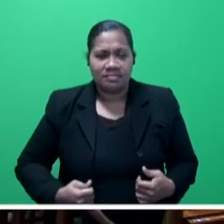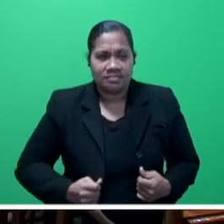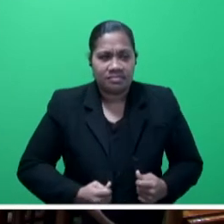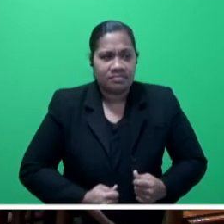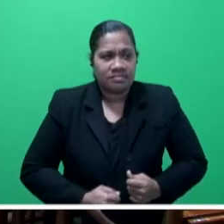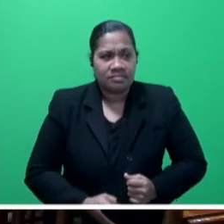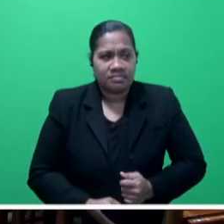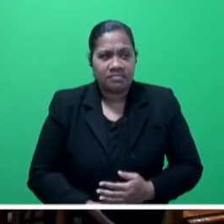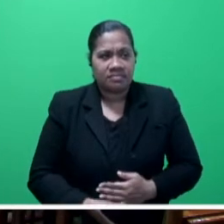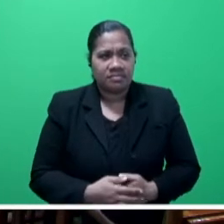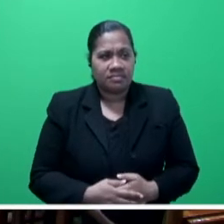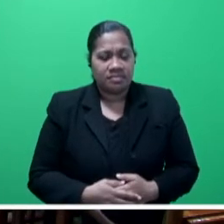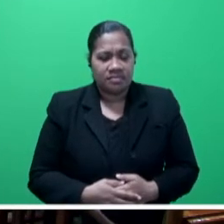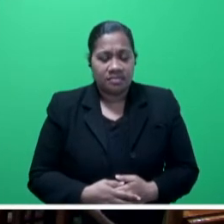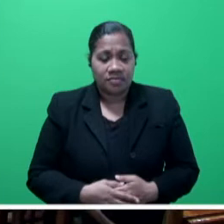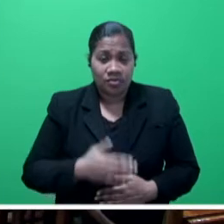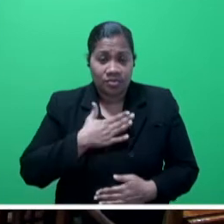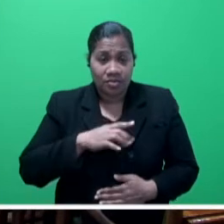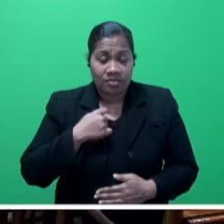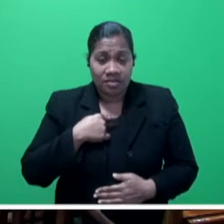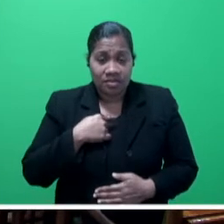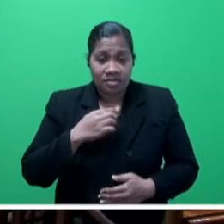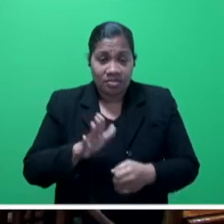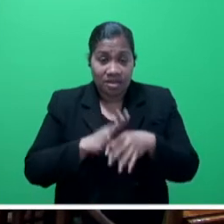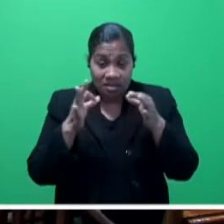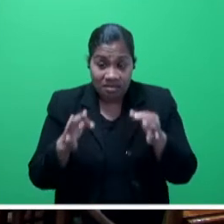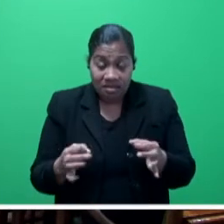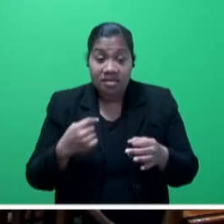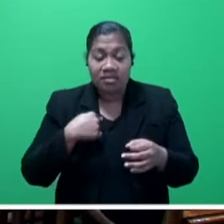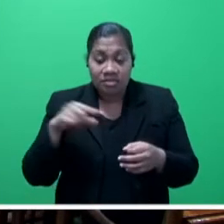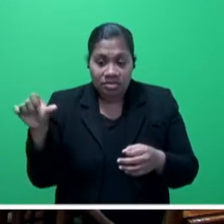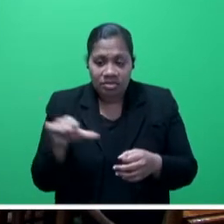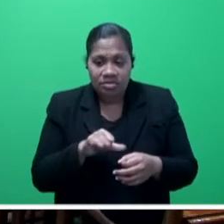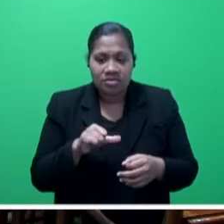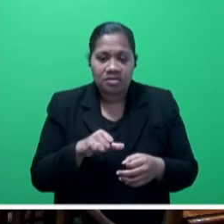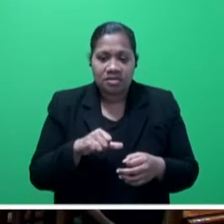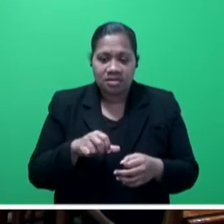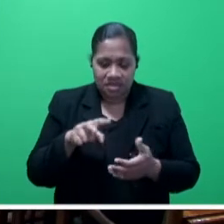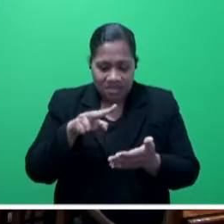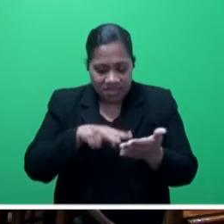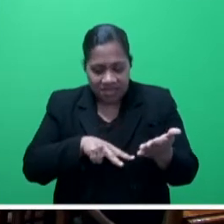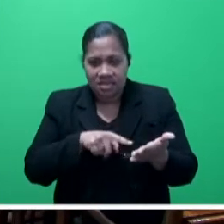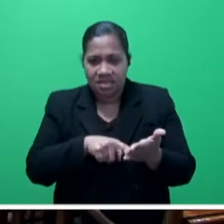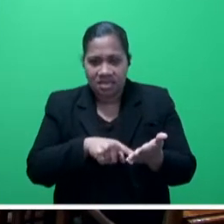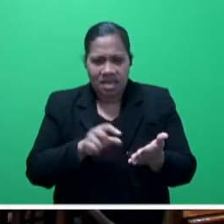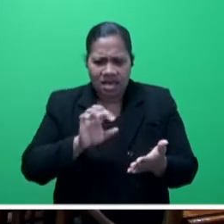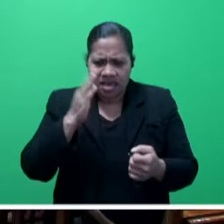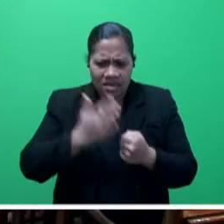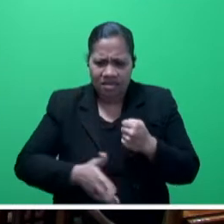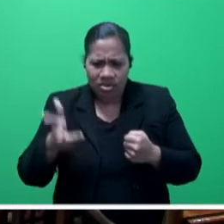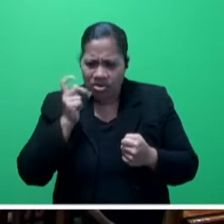But if you want me to make a ruling, I've got to see the statement. I haven't seen any statement. I haven't heard any statement.